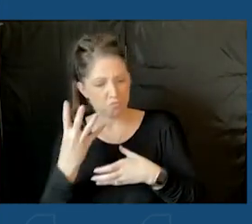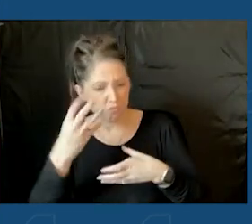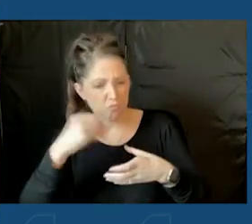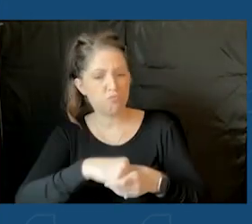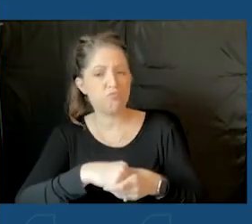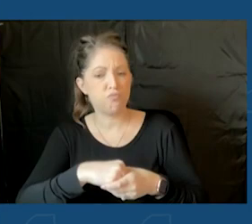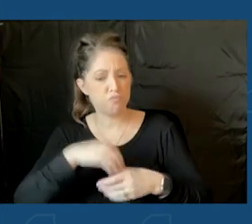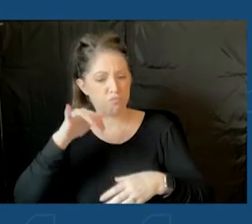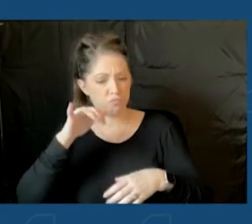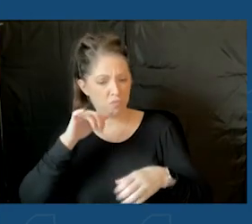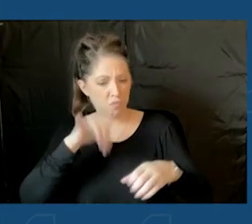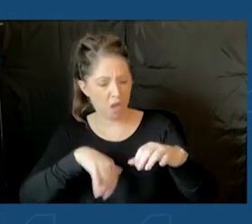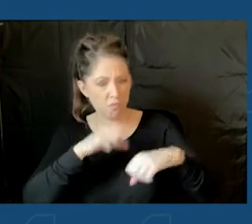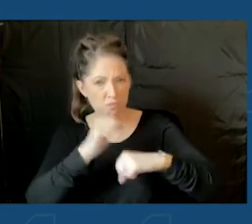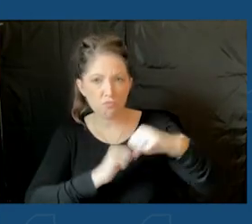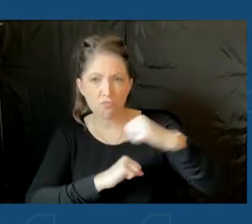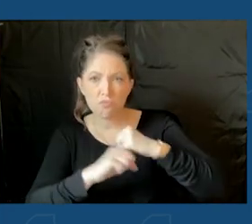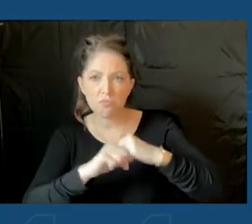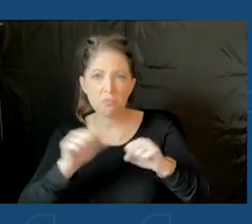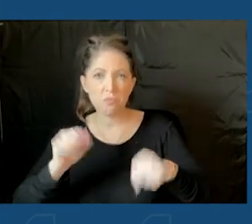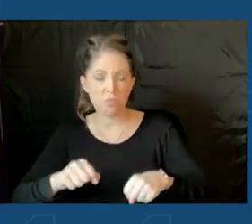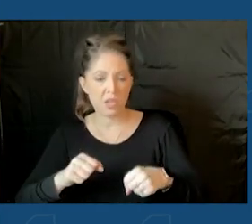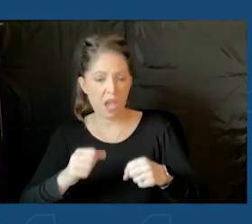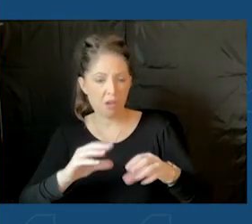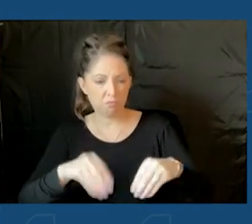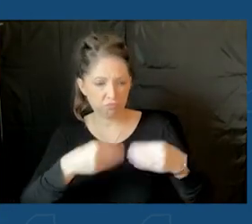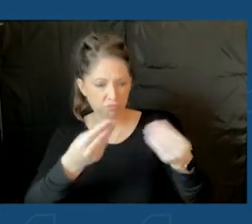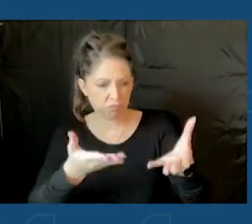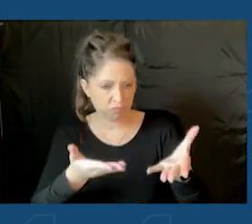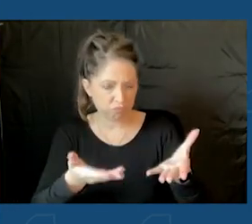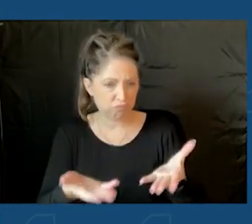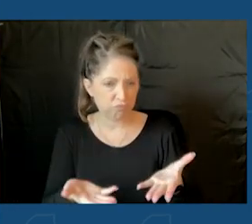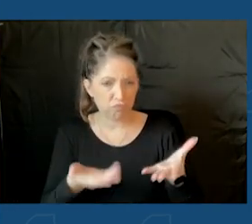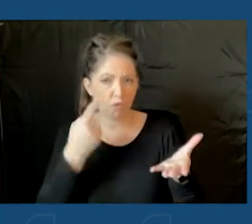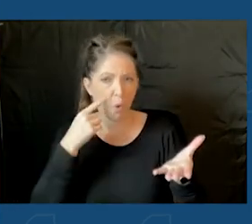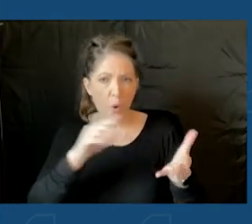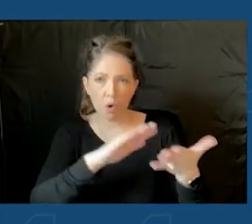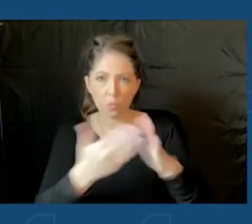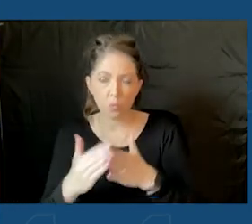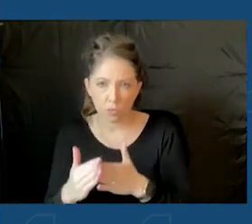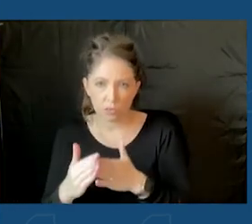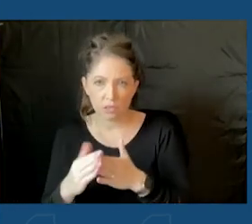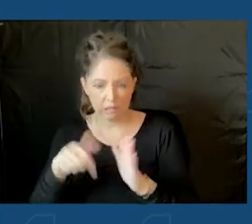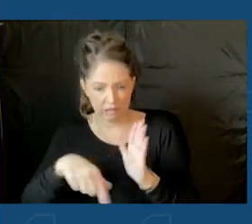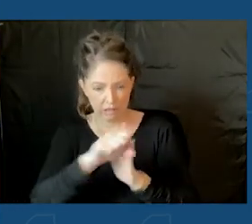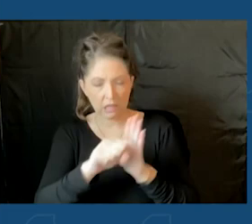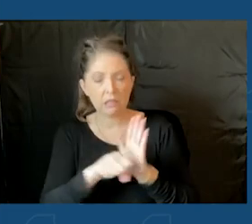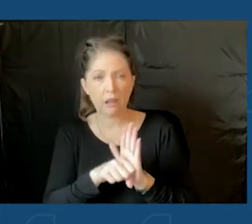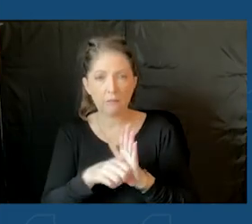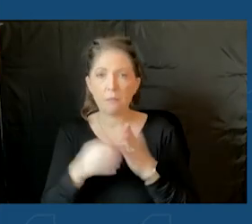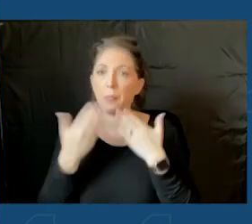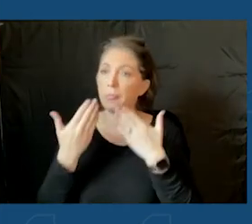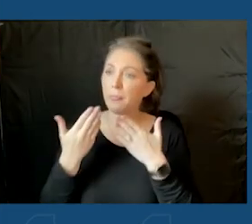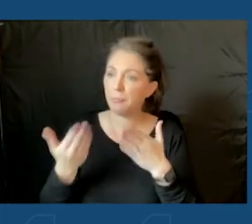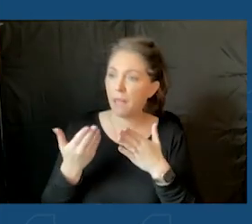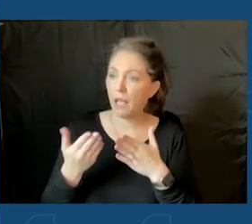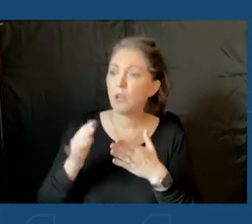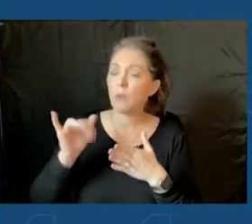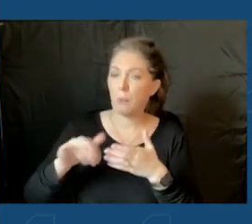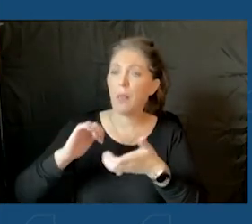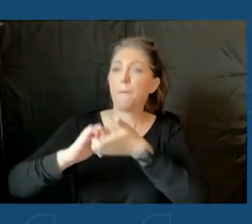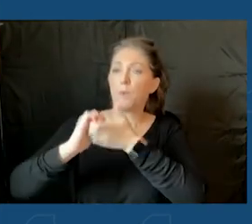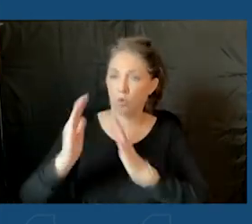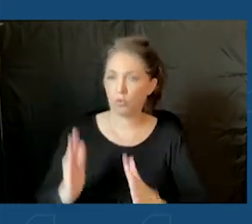that we can deal and deliver to the community and to this state. Thank you for being that partner coming in. We appreciate